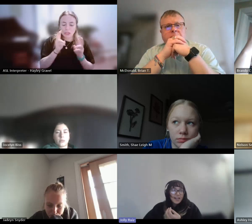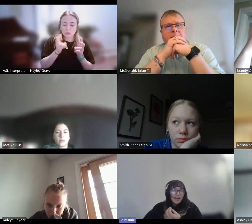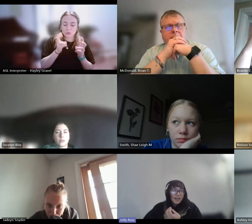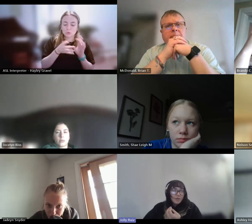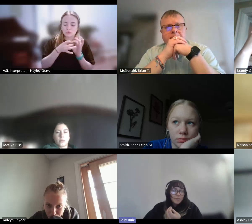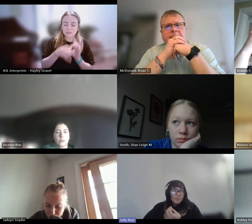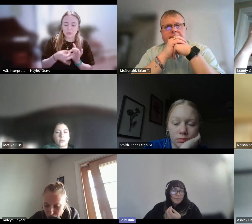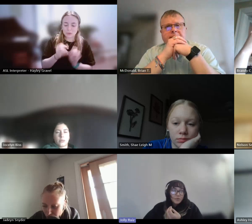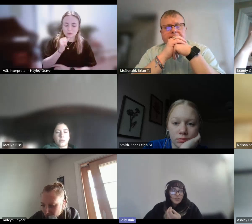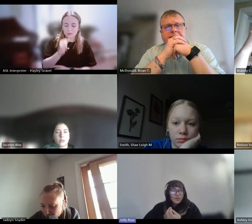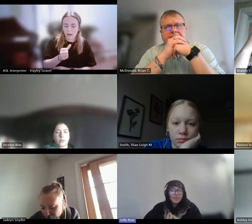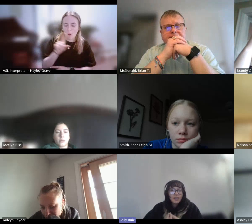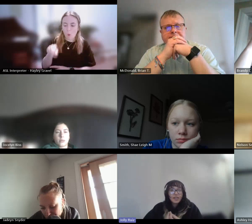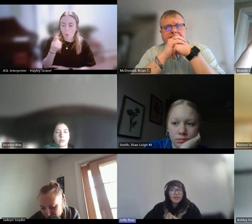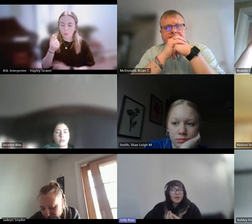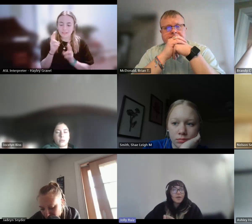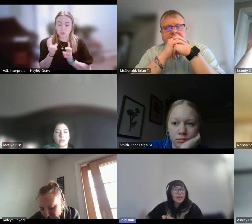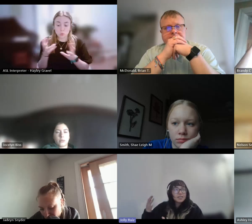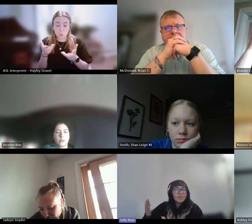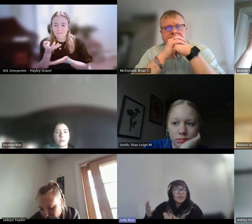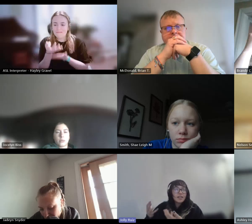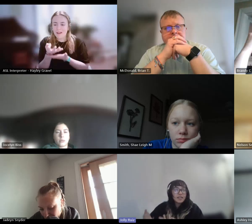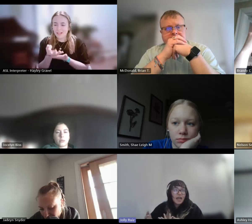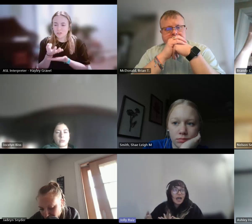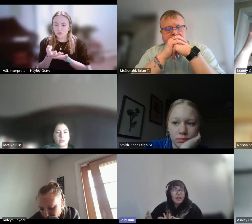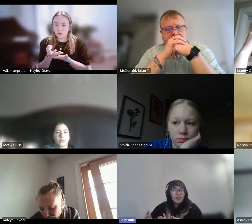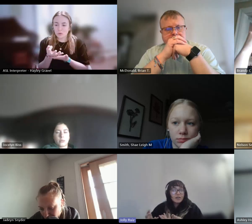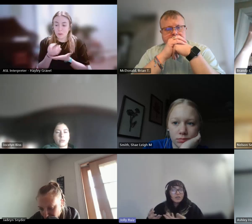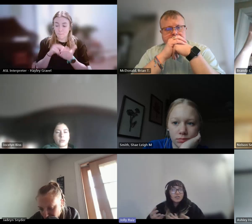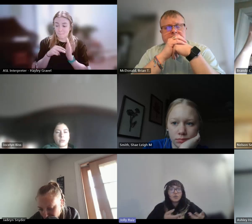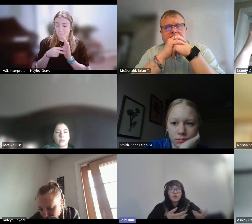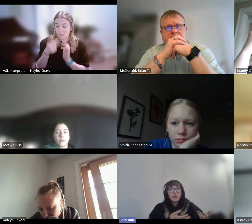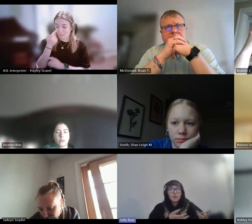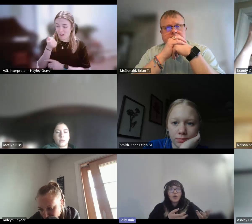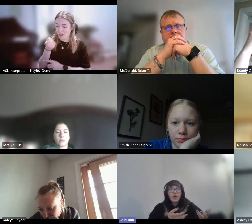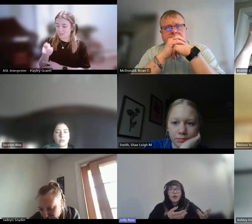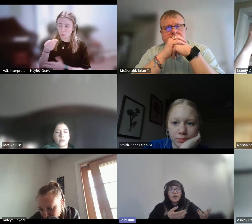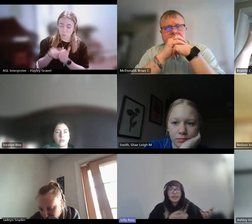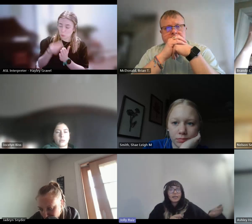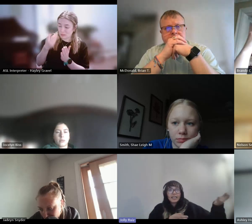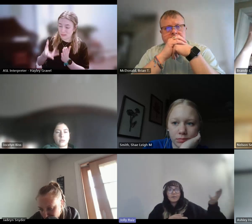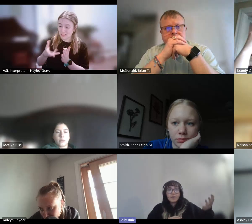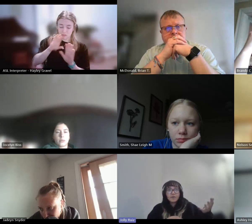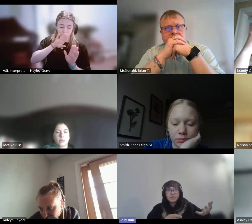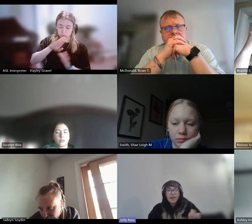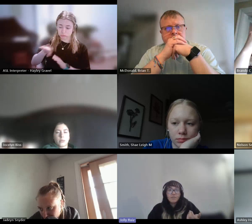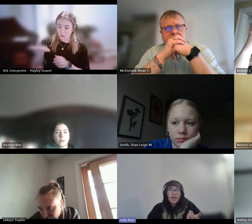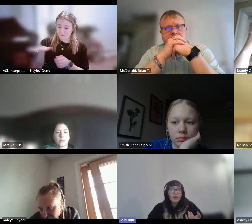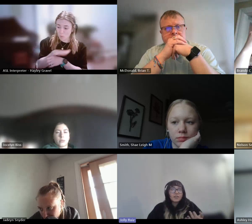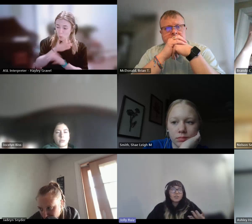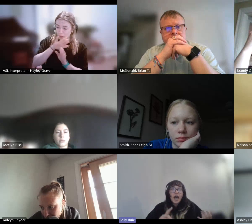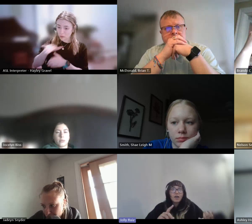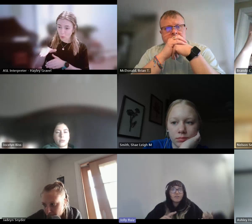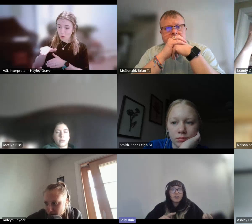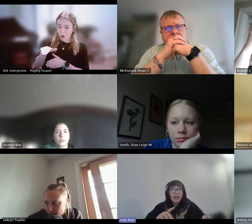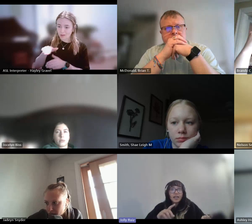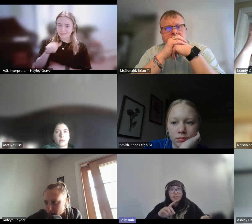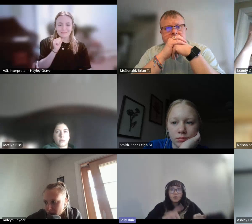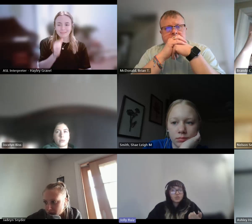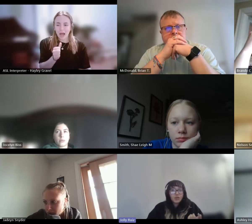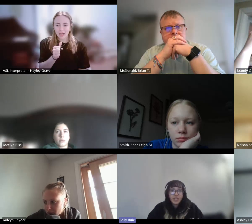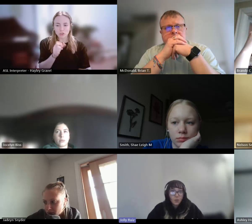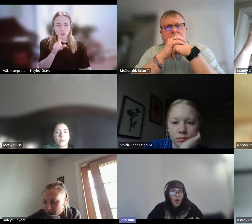basically. We shouldn't be hindered by something like that to like keep heavy metals